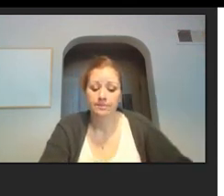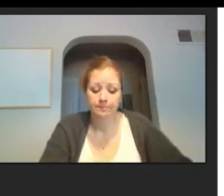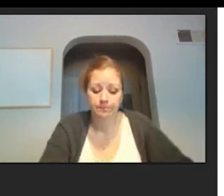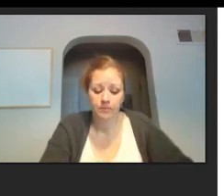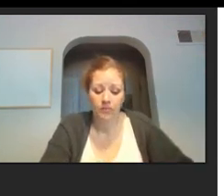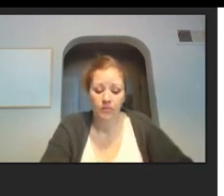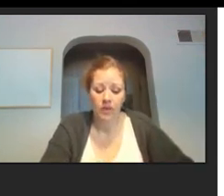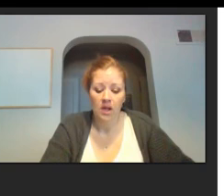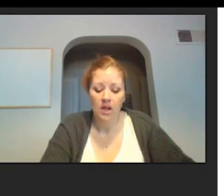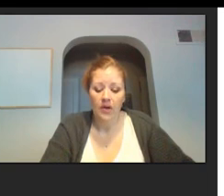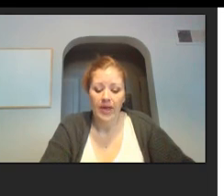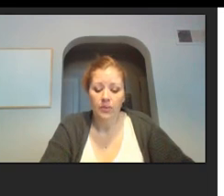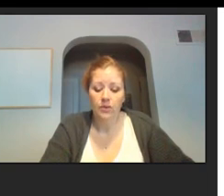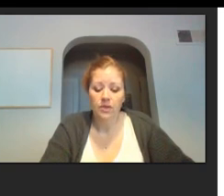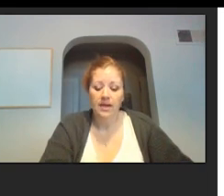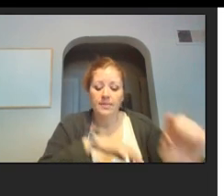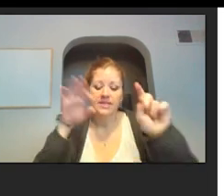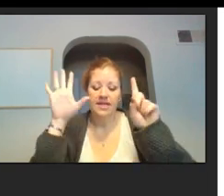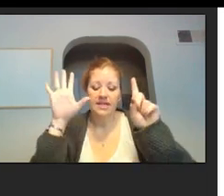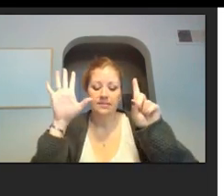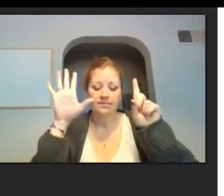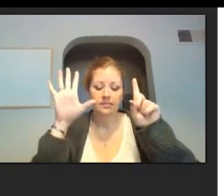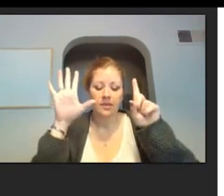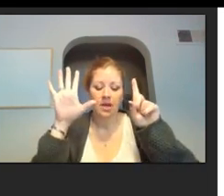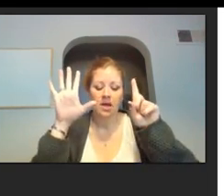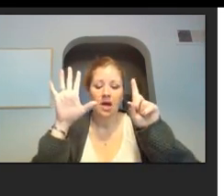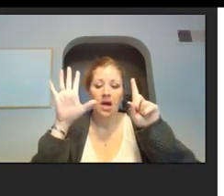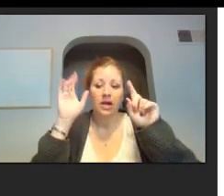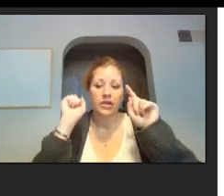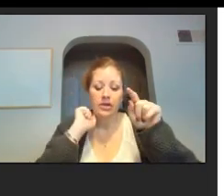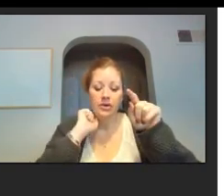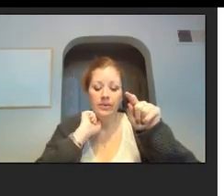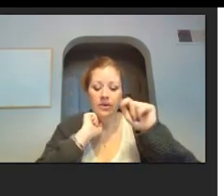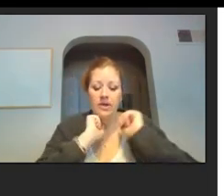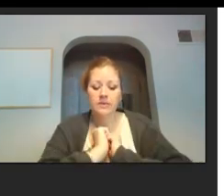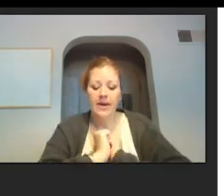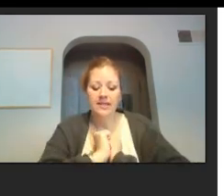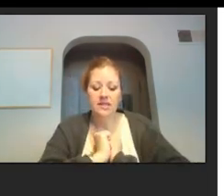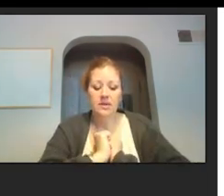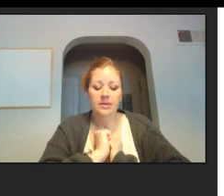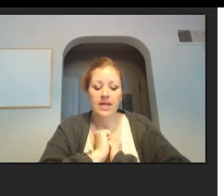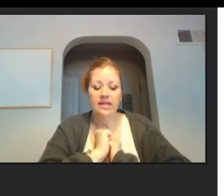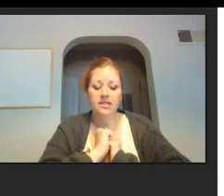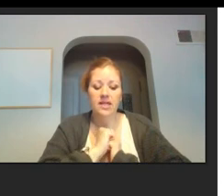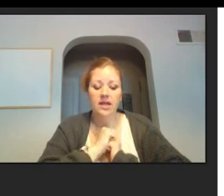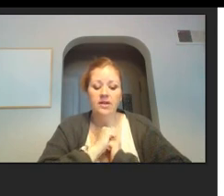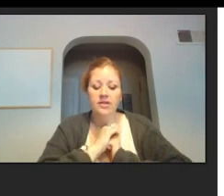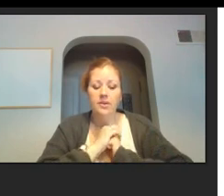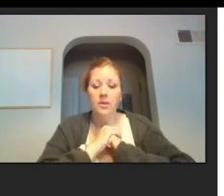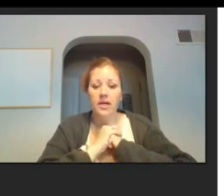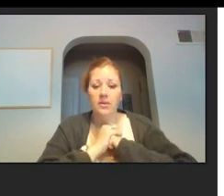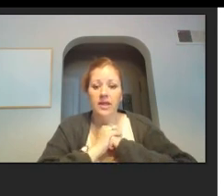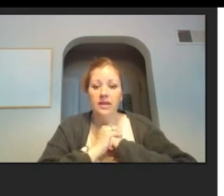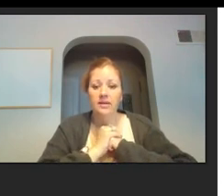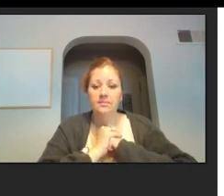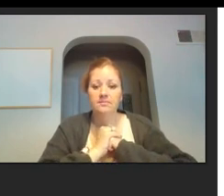partner. Okay, rule number 6. Are you expected to be polite to the others you